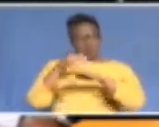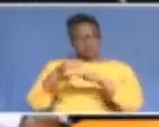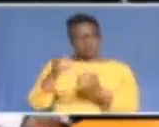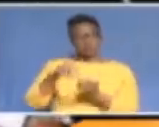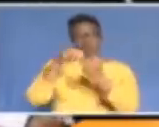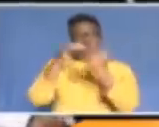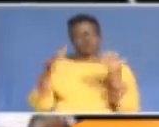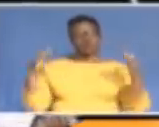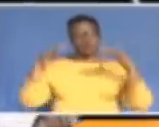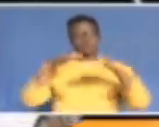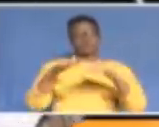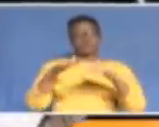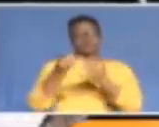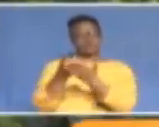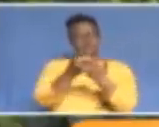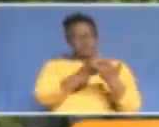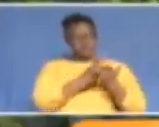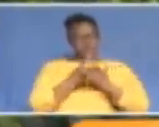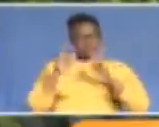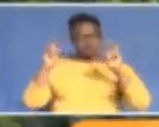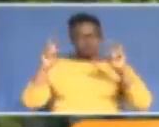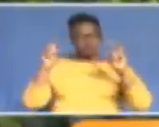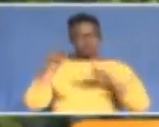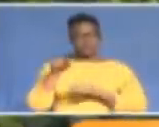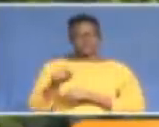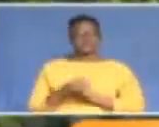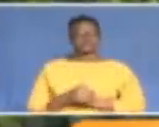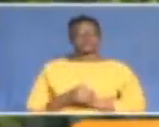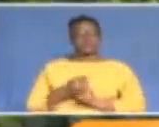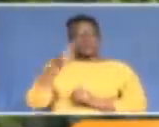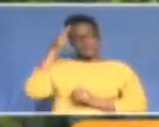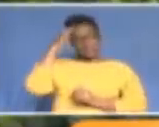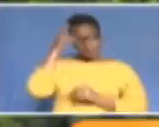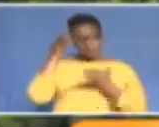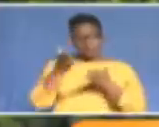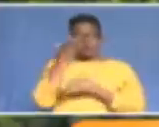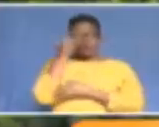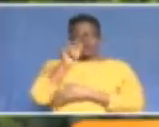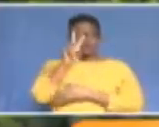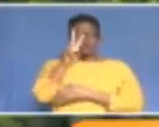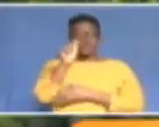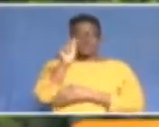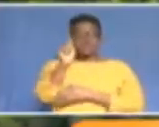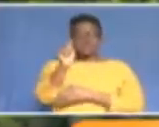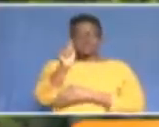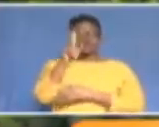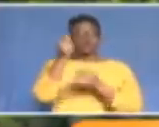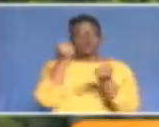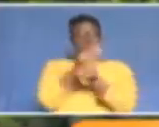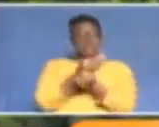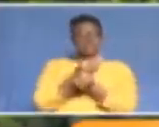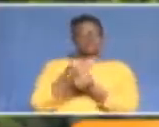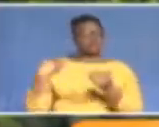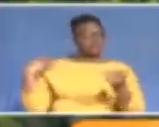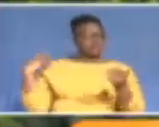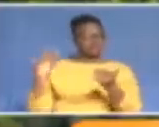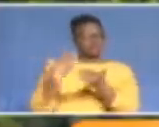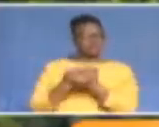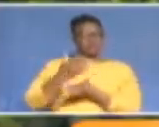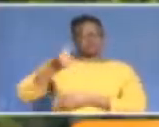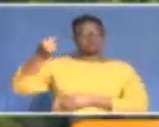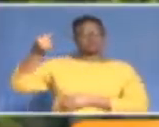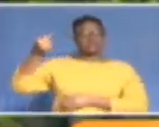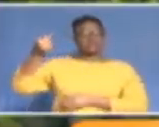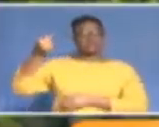kitaifa kujadili swala hilo. There has been a reason why the VAT Act of 2013 has continuously been suspended by